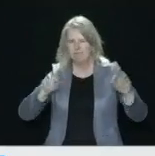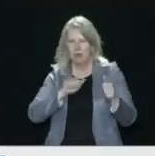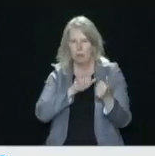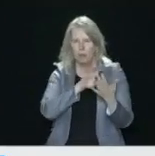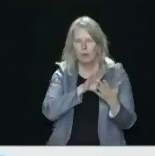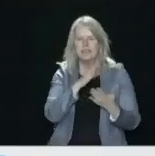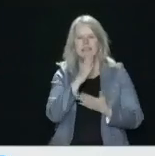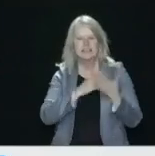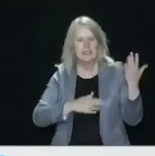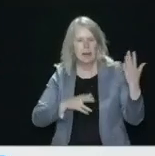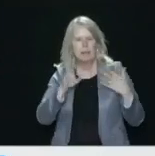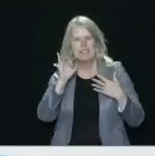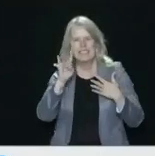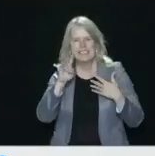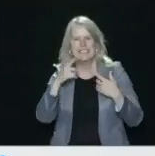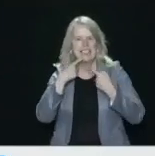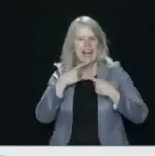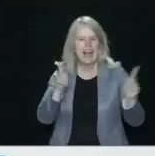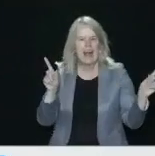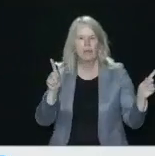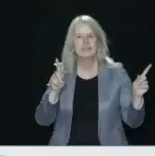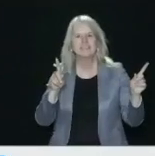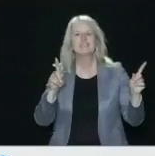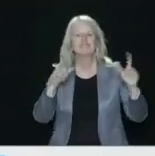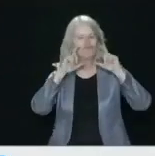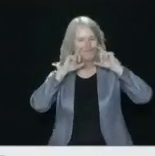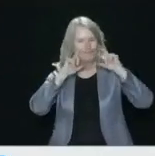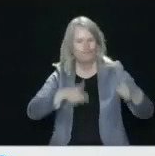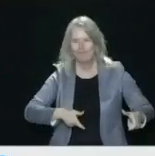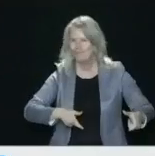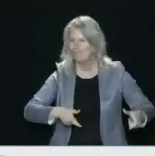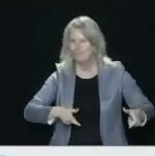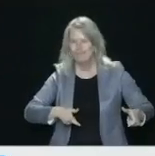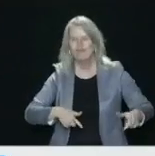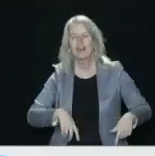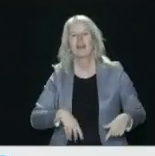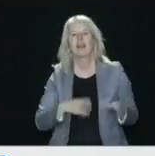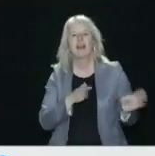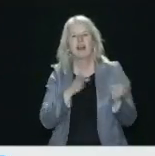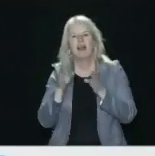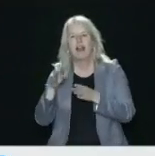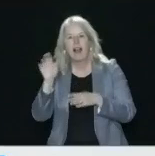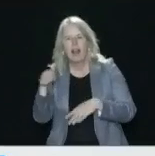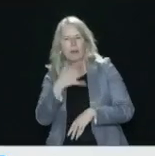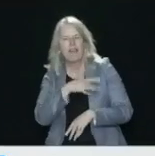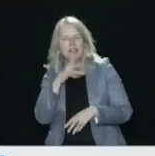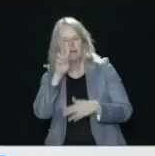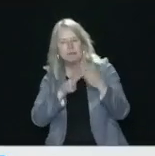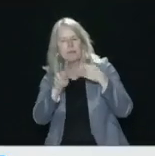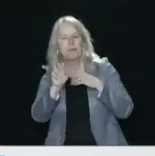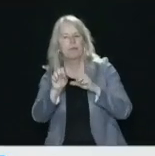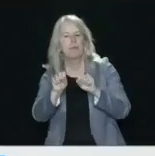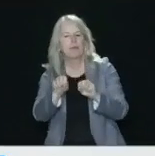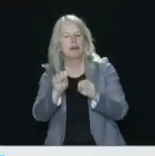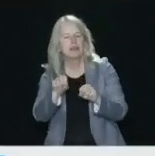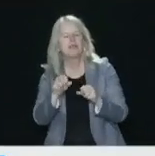period of time, the protection against infection and potentially further transmission goes